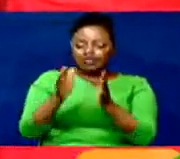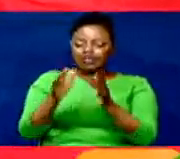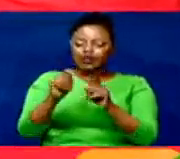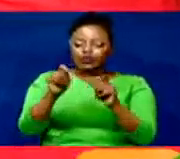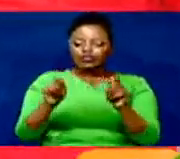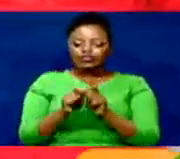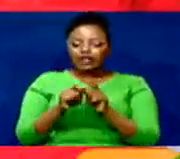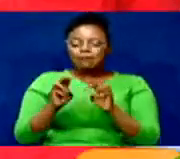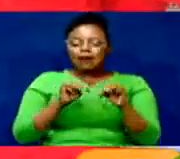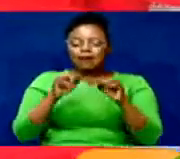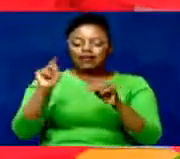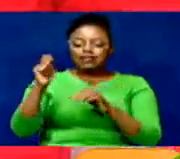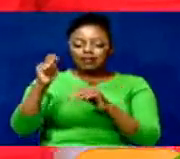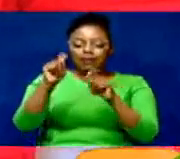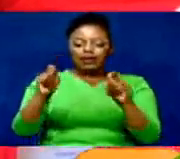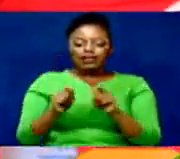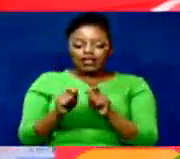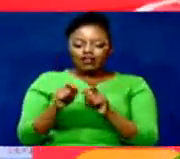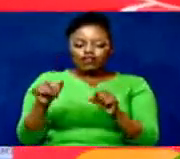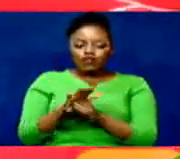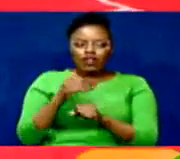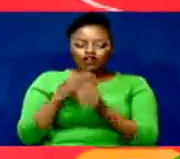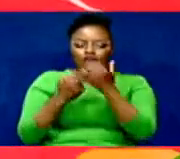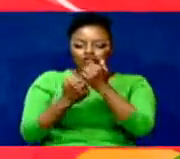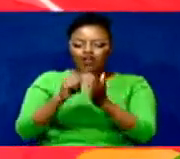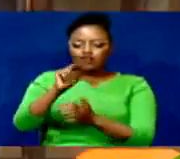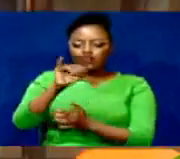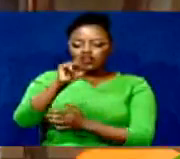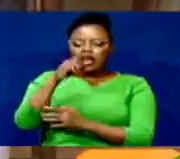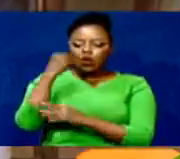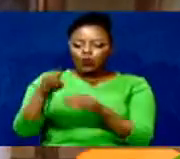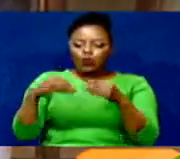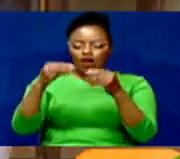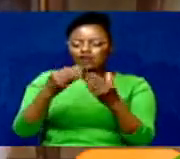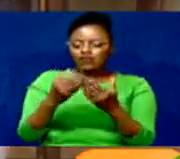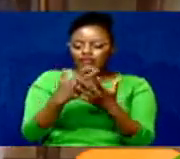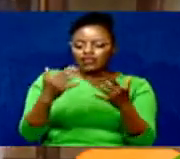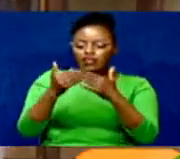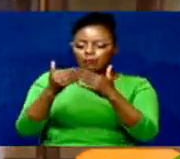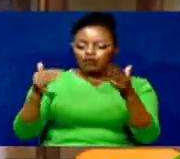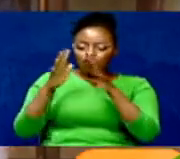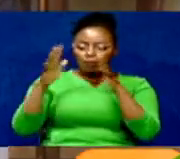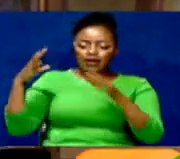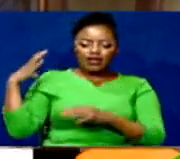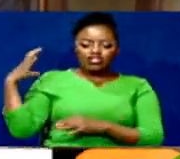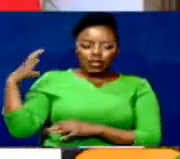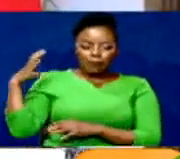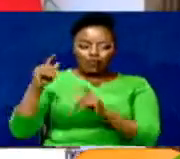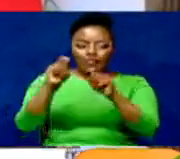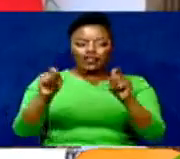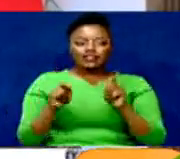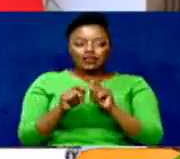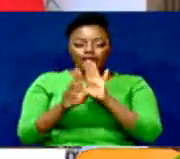Evans Posire. Team Kenya will be fully kitted by their partner, Nike, who supply them with kit ahead of major championships. The team